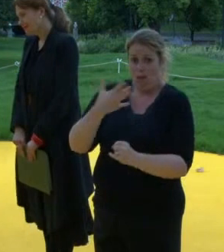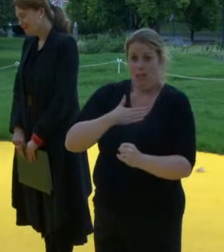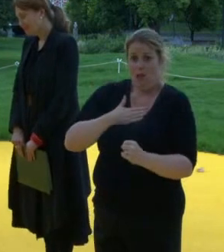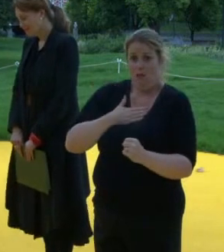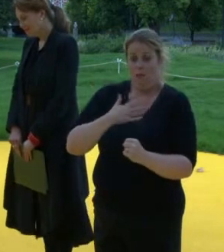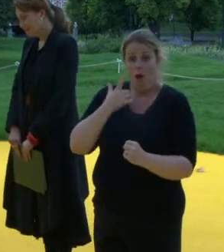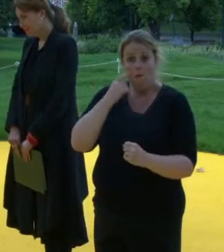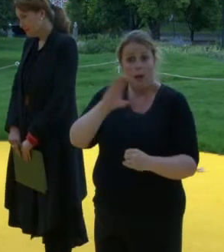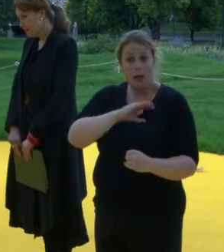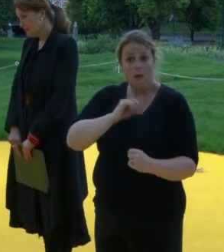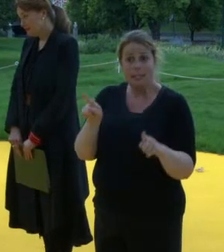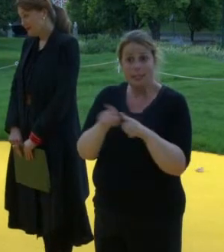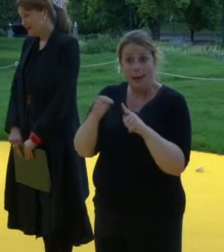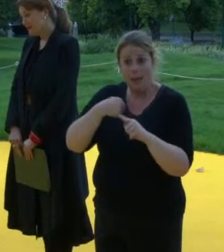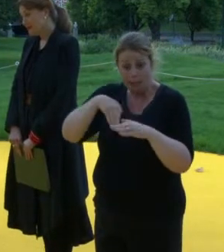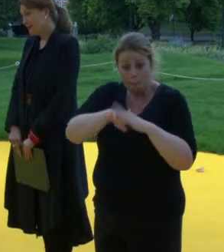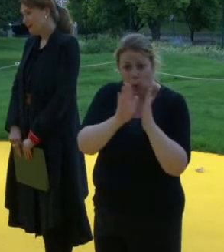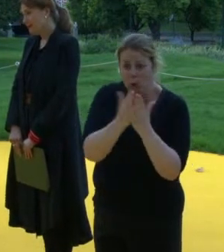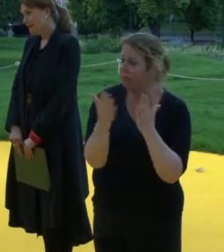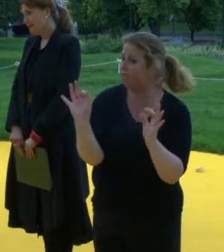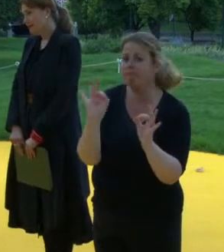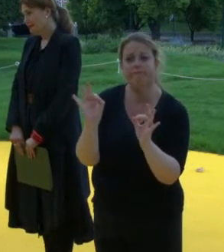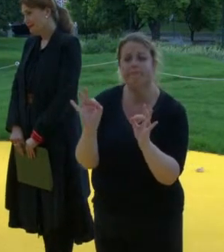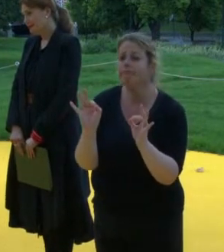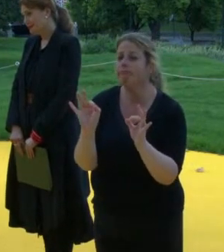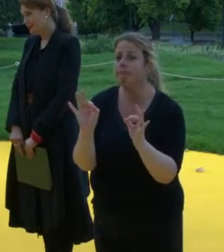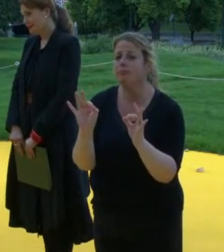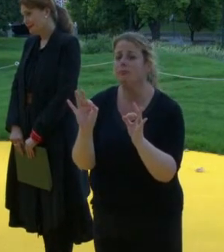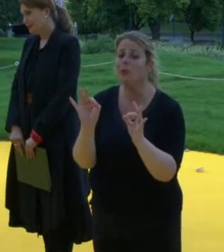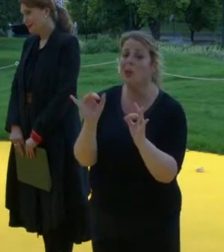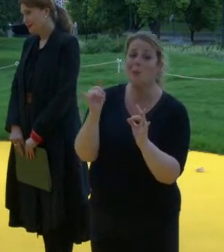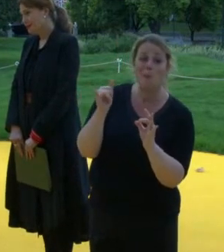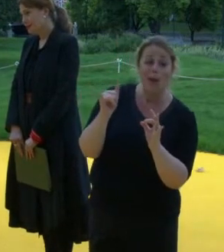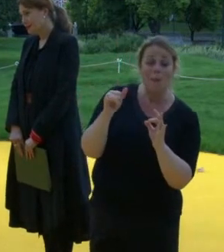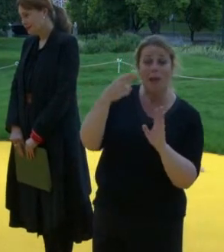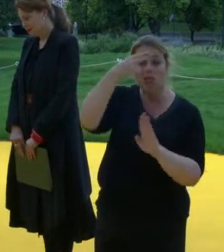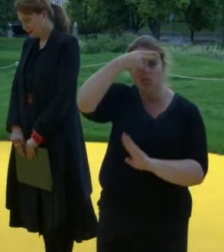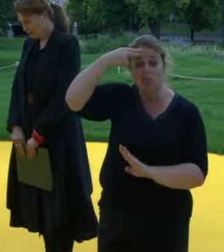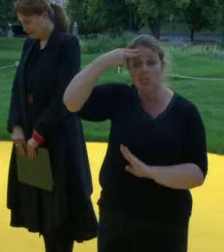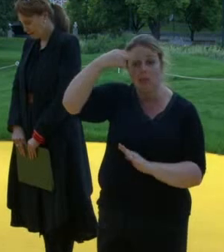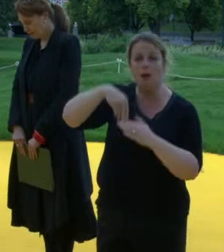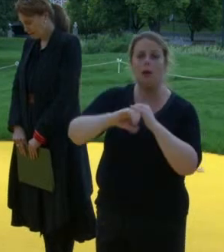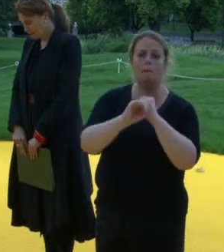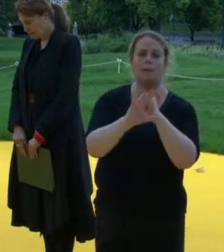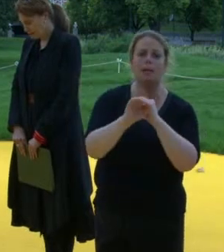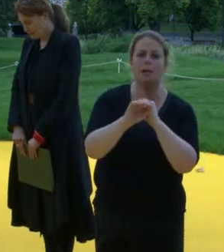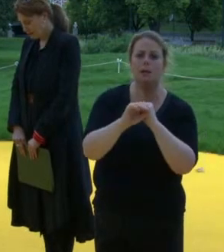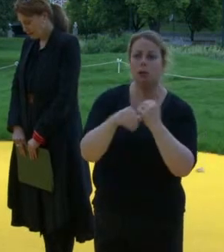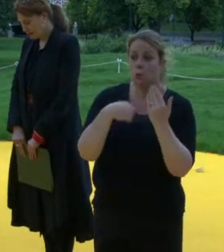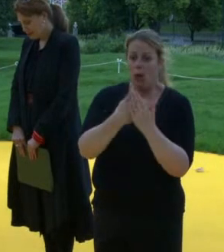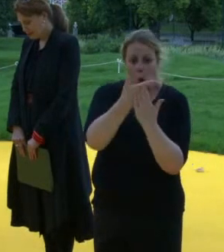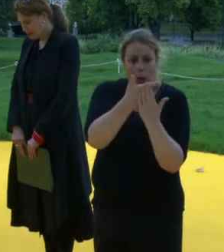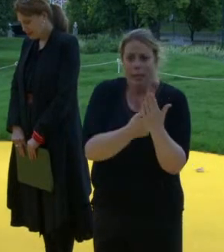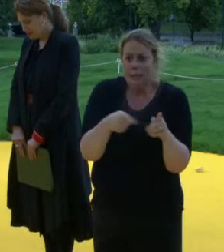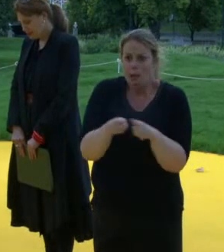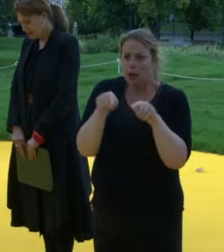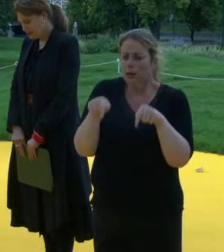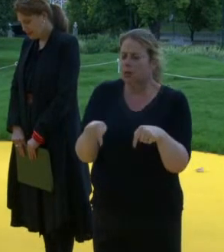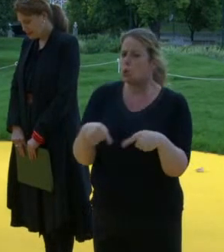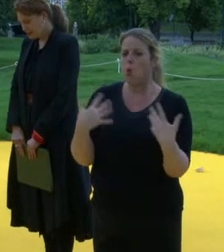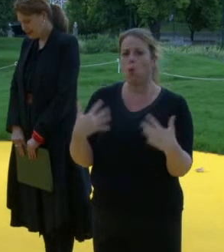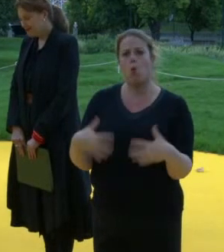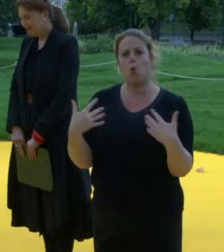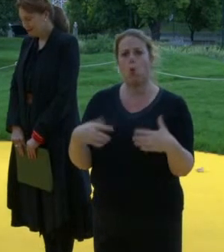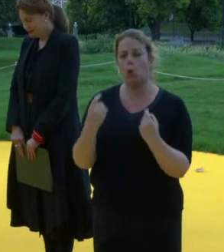were only occasional caricatures or stereotypes in the media. To be on a wider shortlist like this one is testament to how far